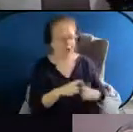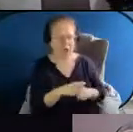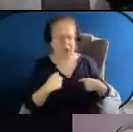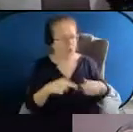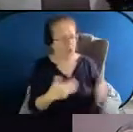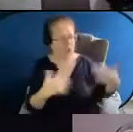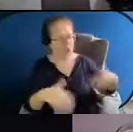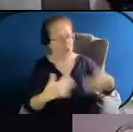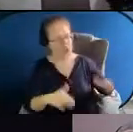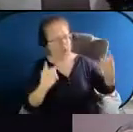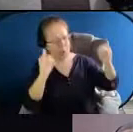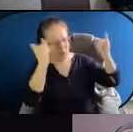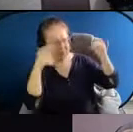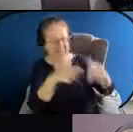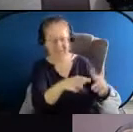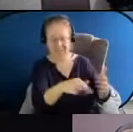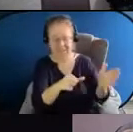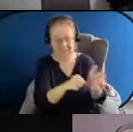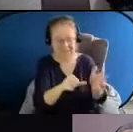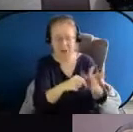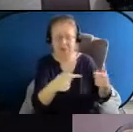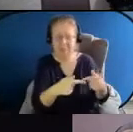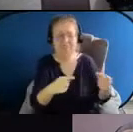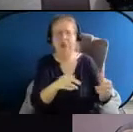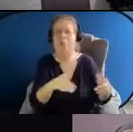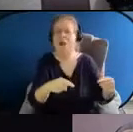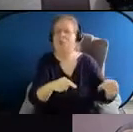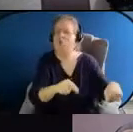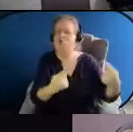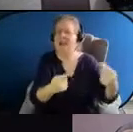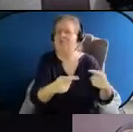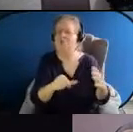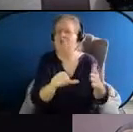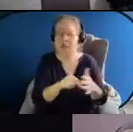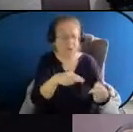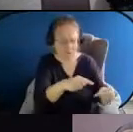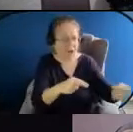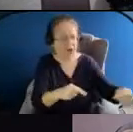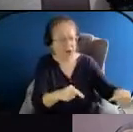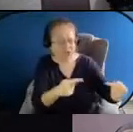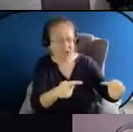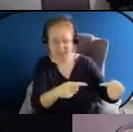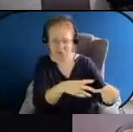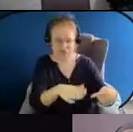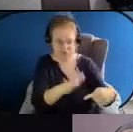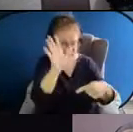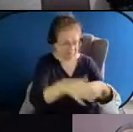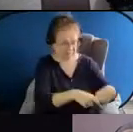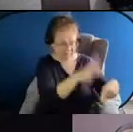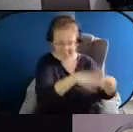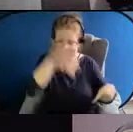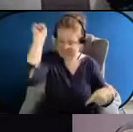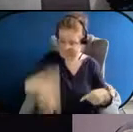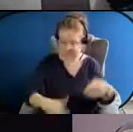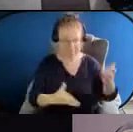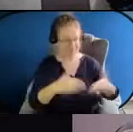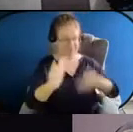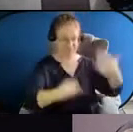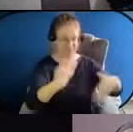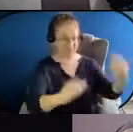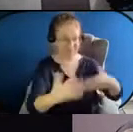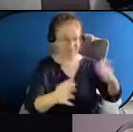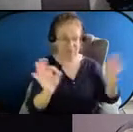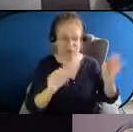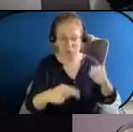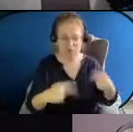these individuals overcome some of the challenges, or not just overcome, but be provided the means to overcome these